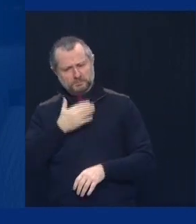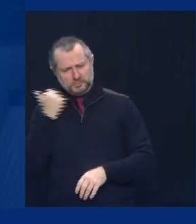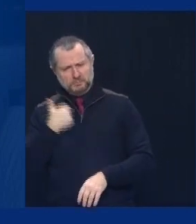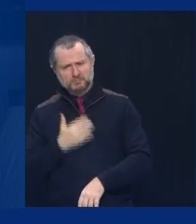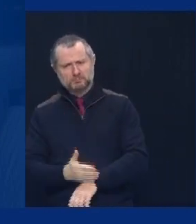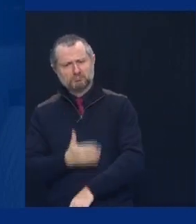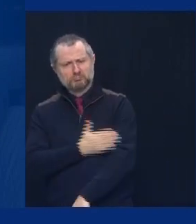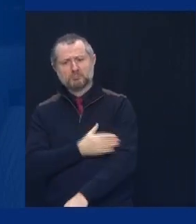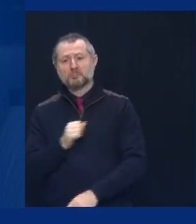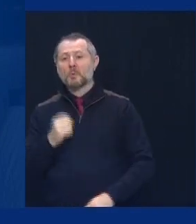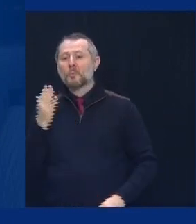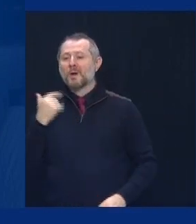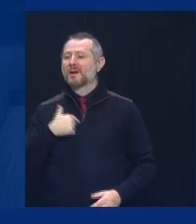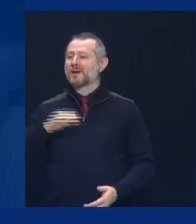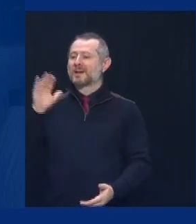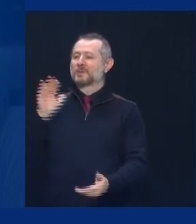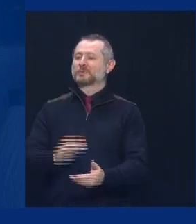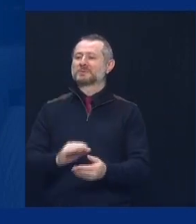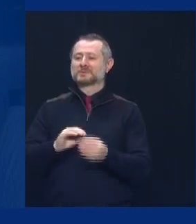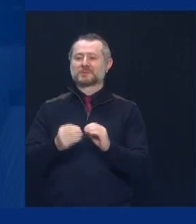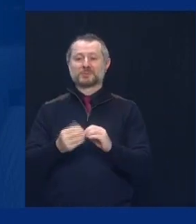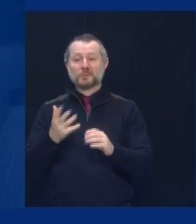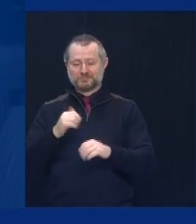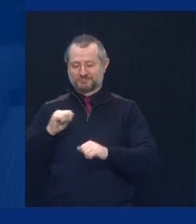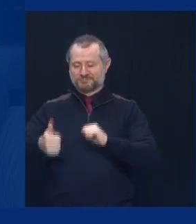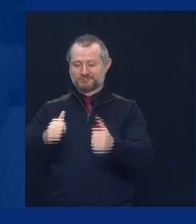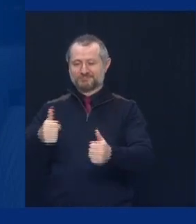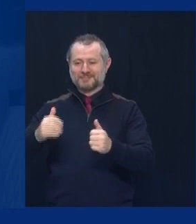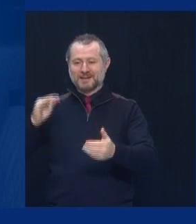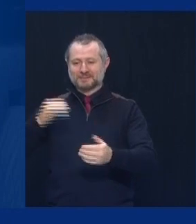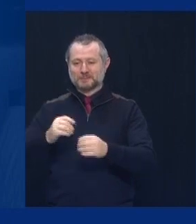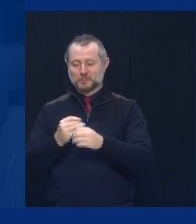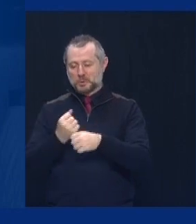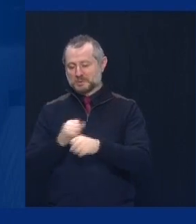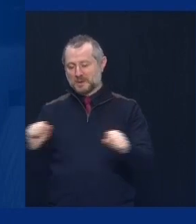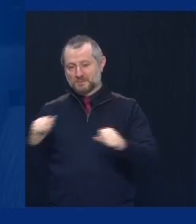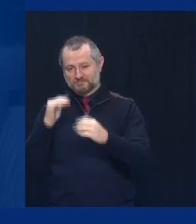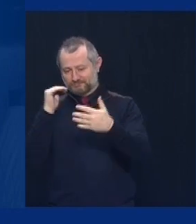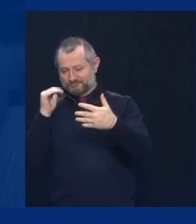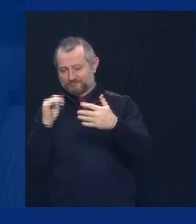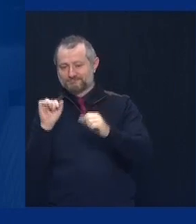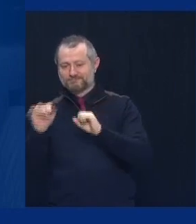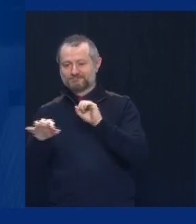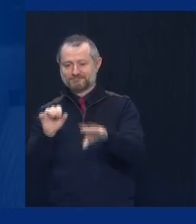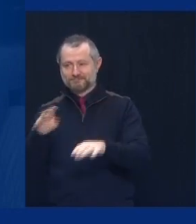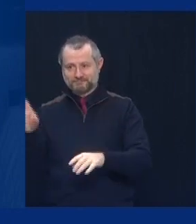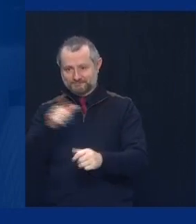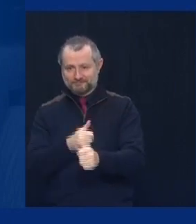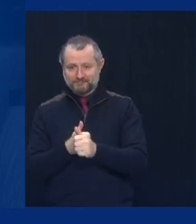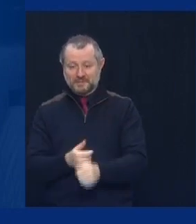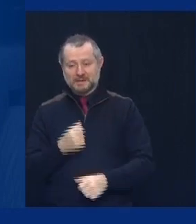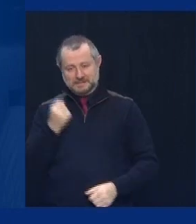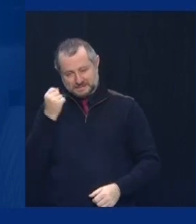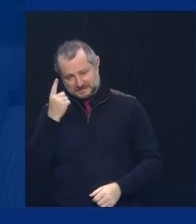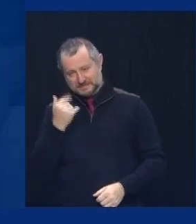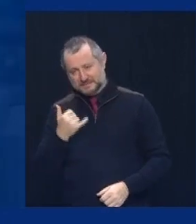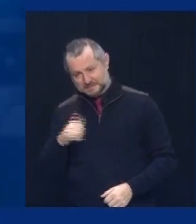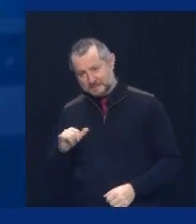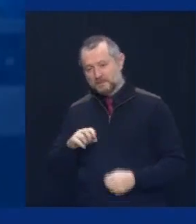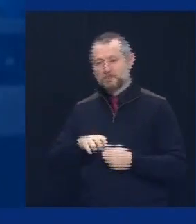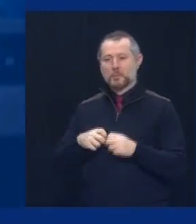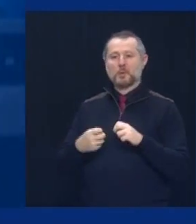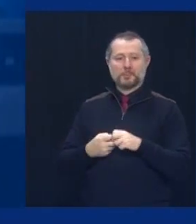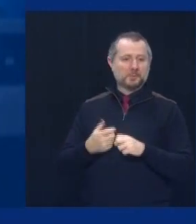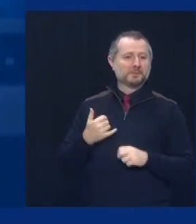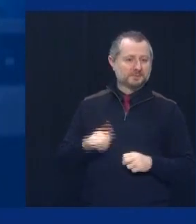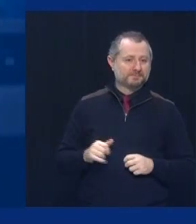the restrictions we put in place and the safety protocols we put in place. It is still an issue, but